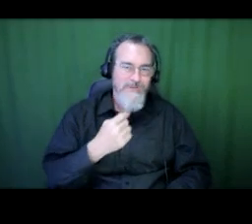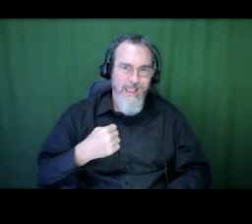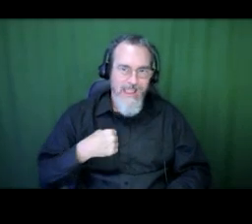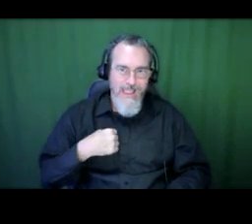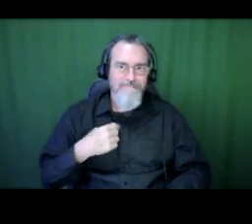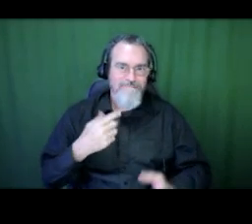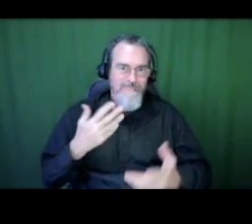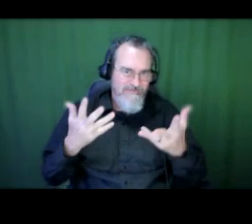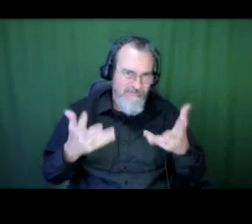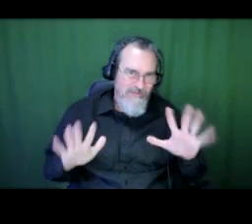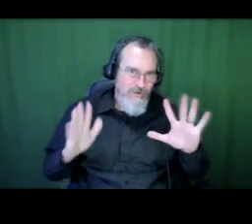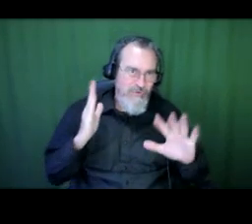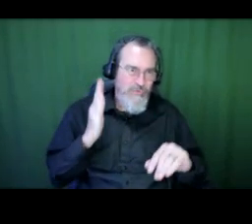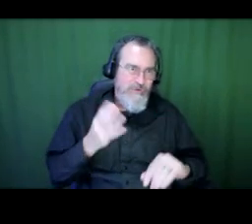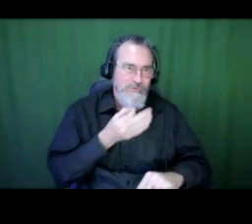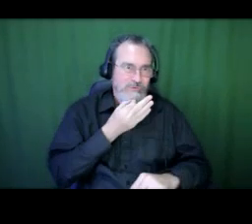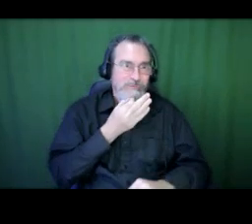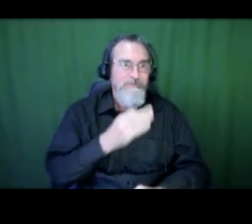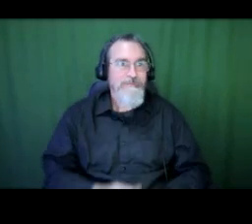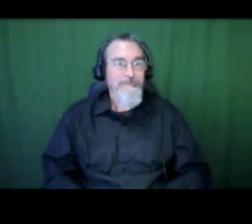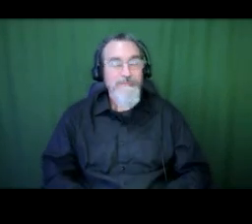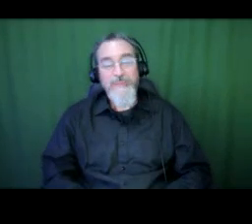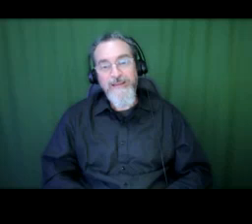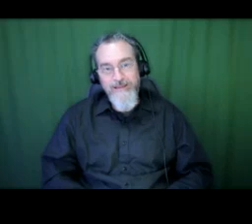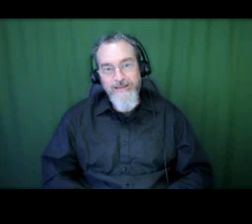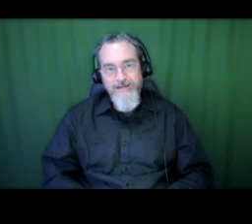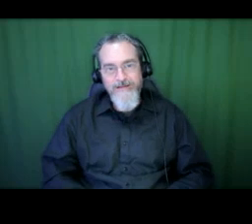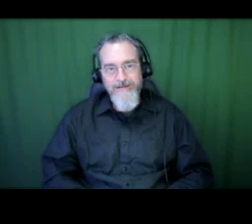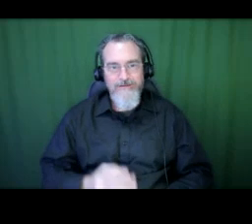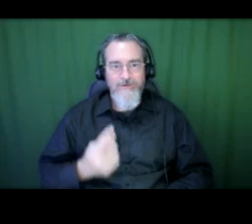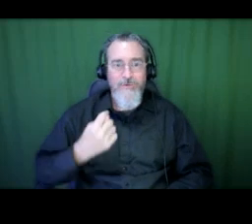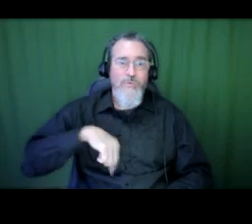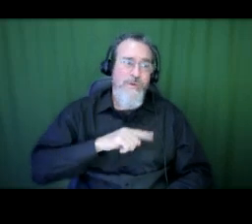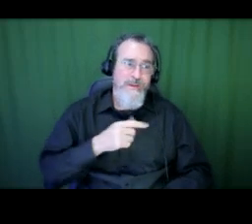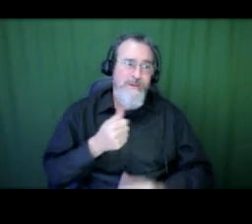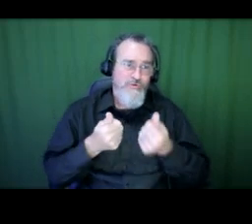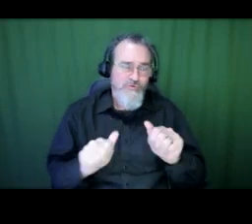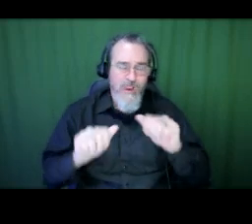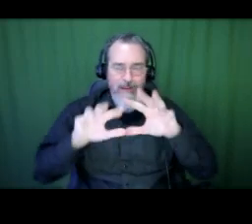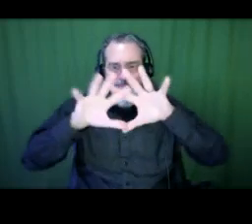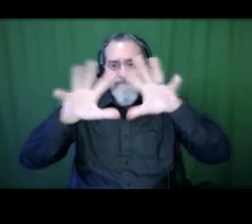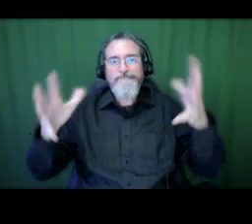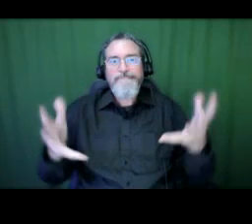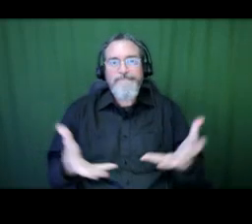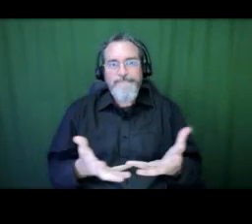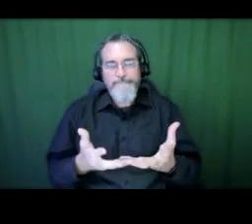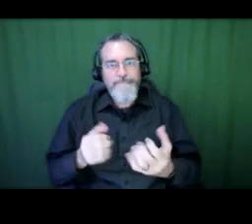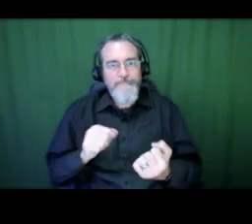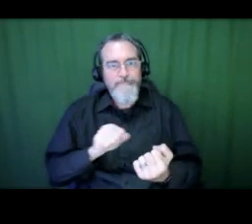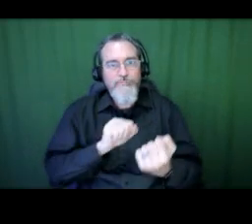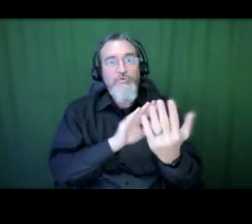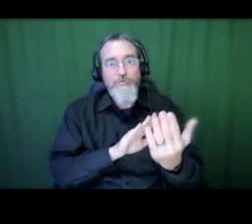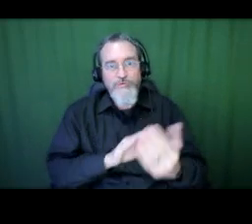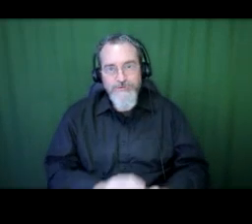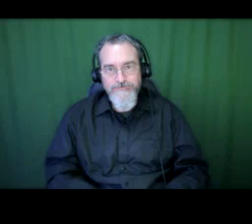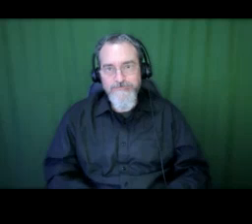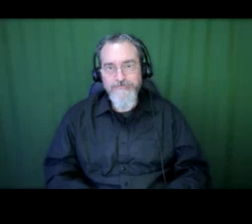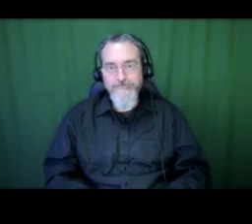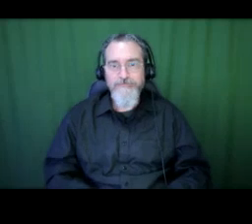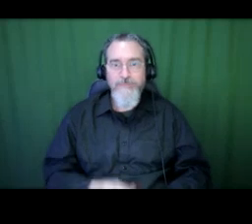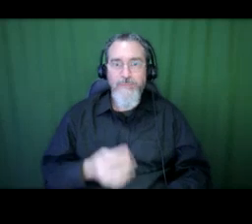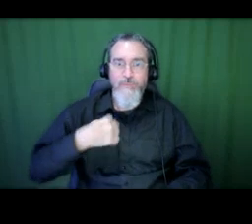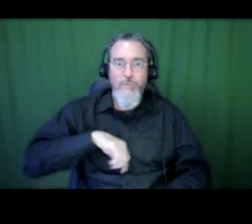presenters, so we'll get through this, but just to reiterate, we're having a really holistic approach to this. And so as Haley said, we're doing anything from meeting